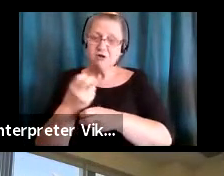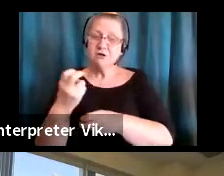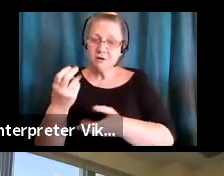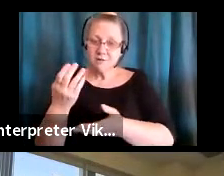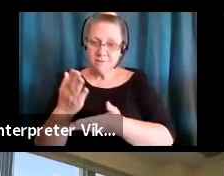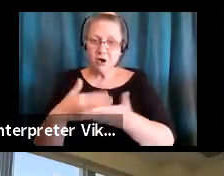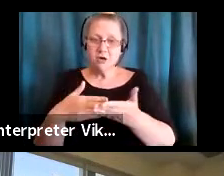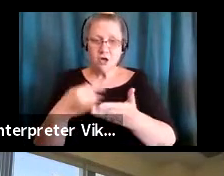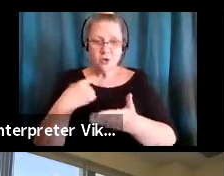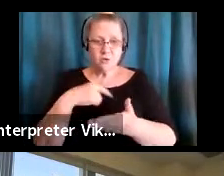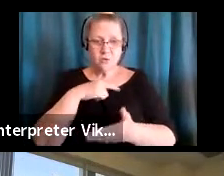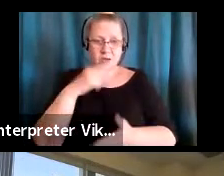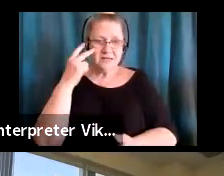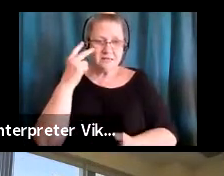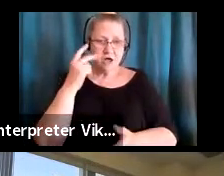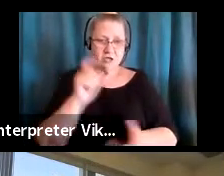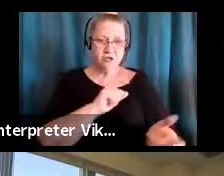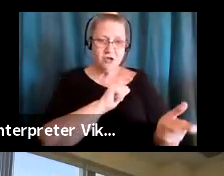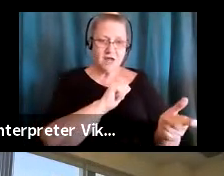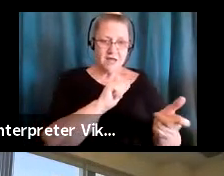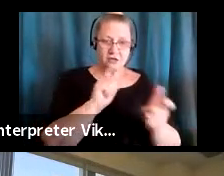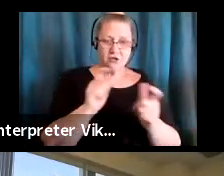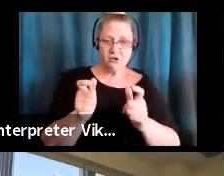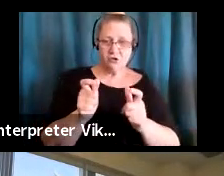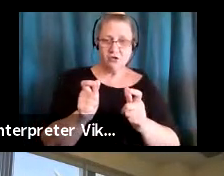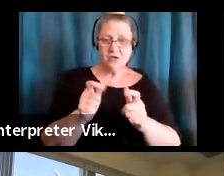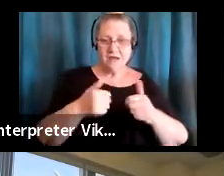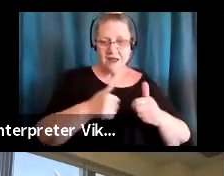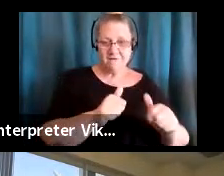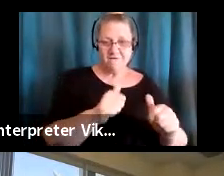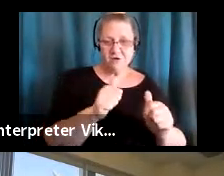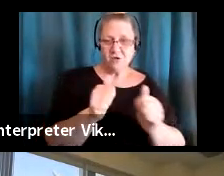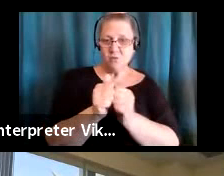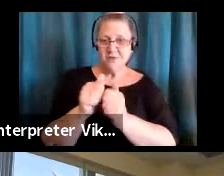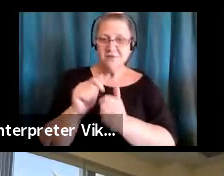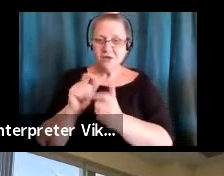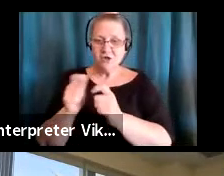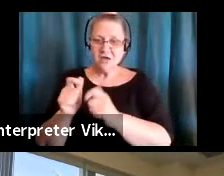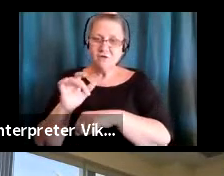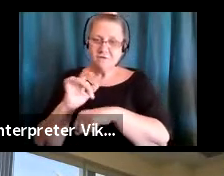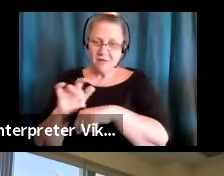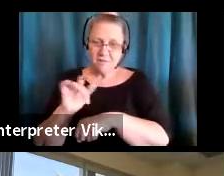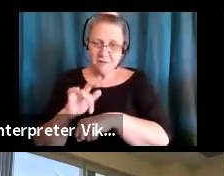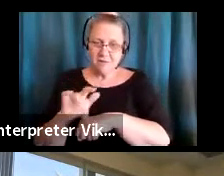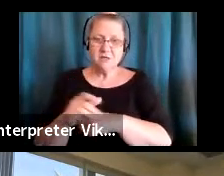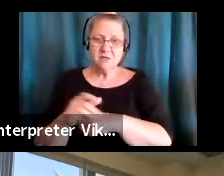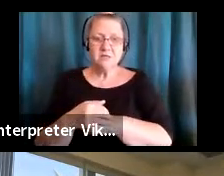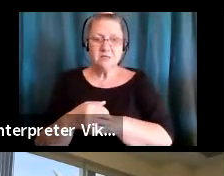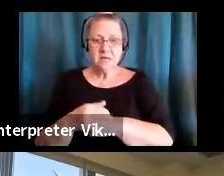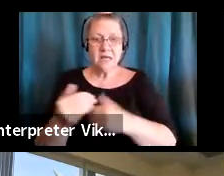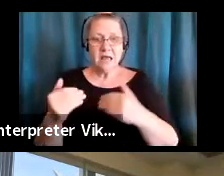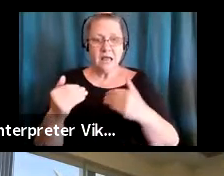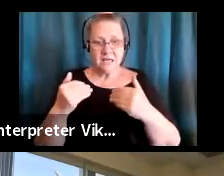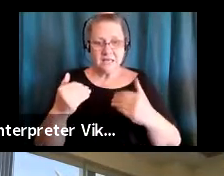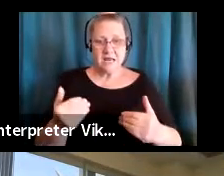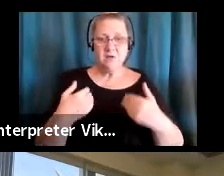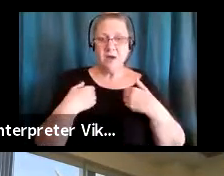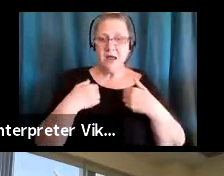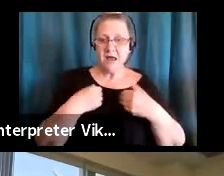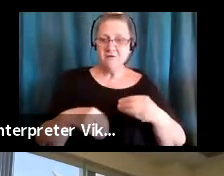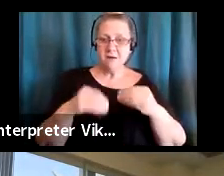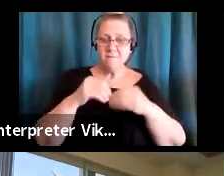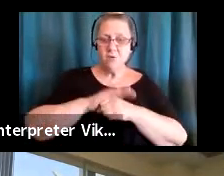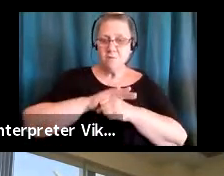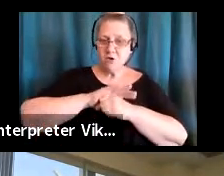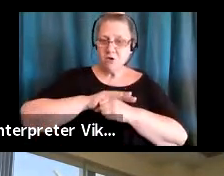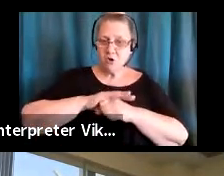efforts with the change in eligibility. And so now we have another pressure, which is the reopening on June 15th. We